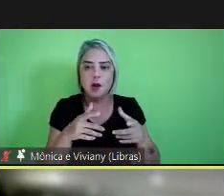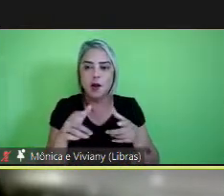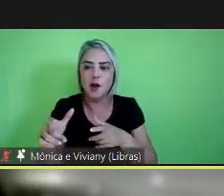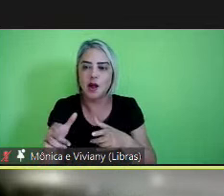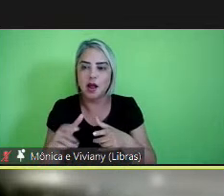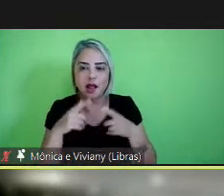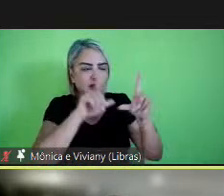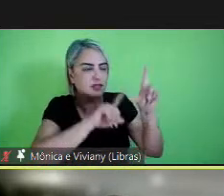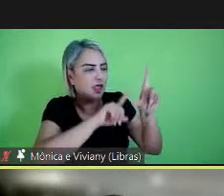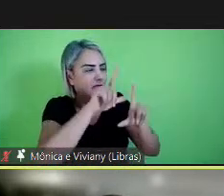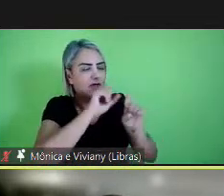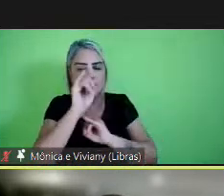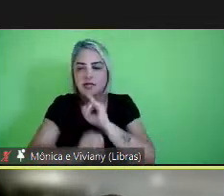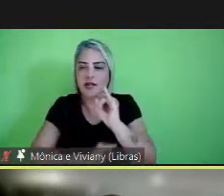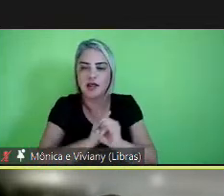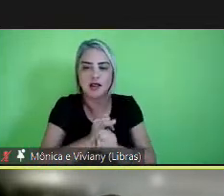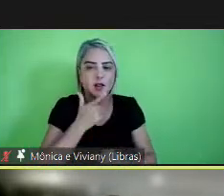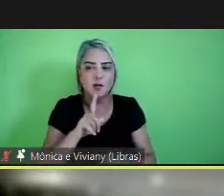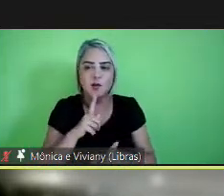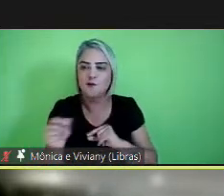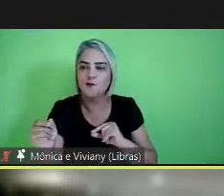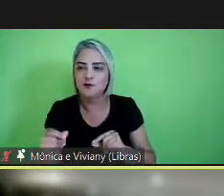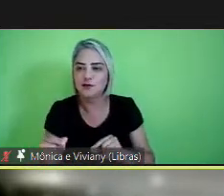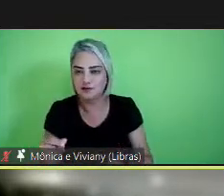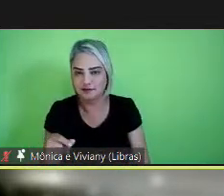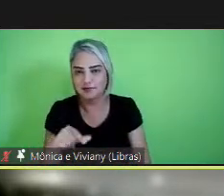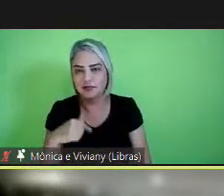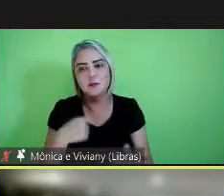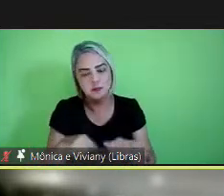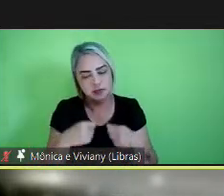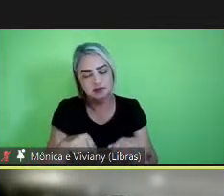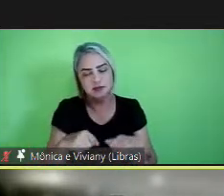away from it. And we need action to